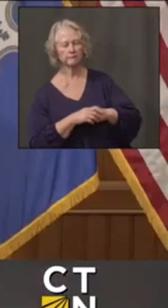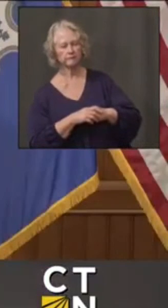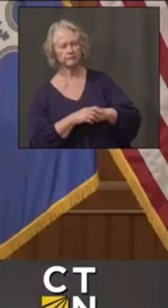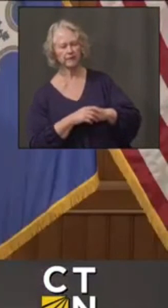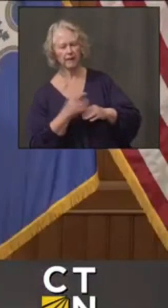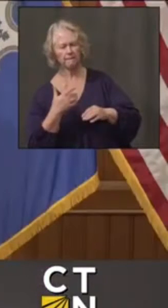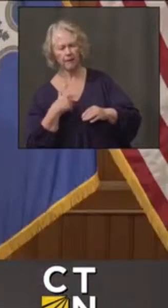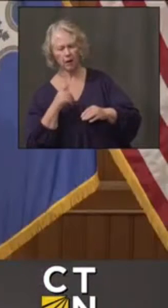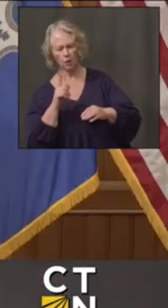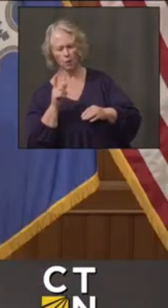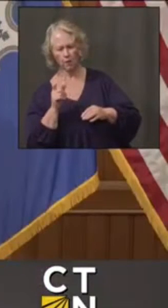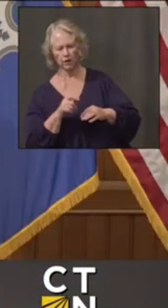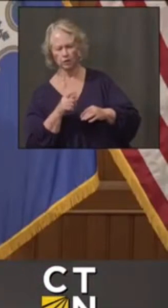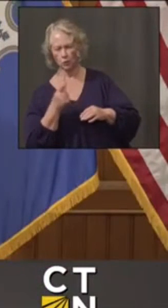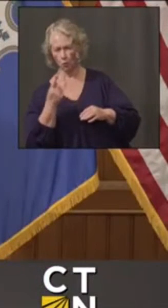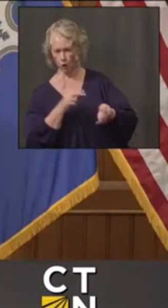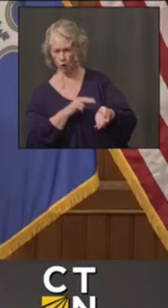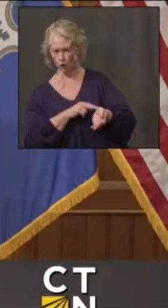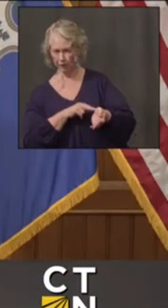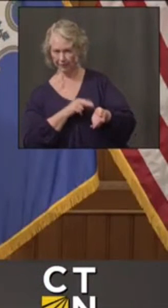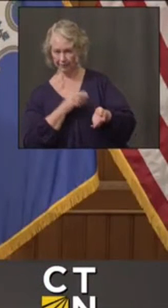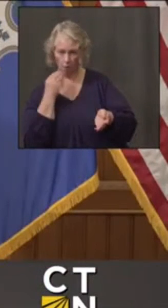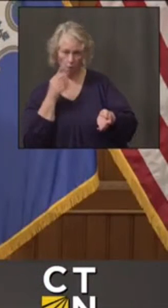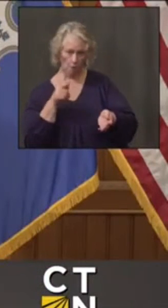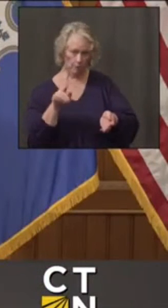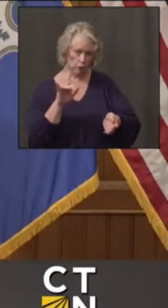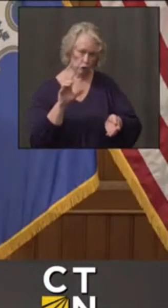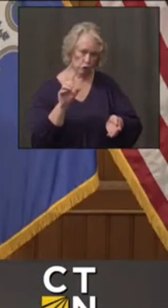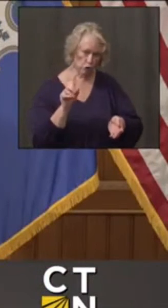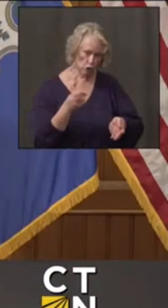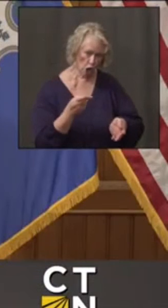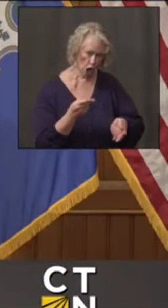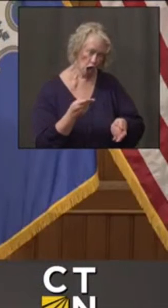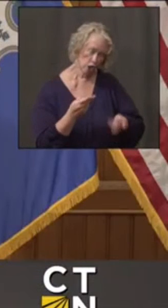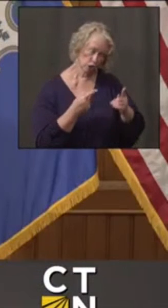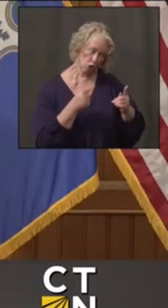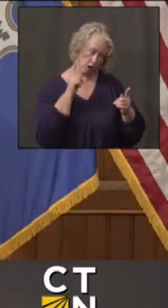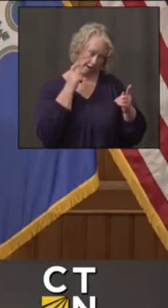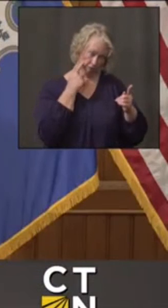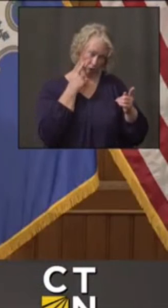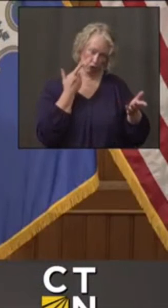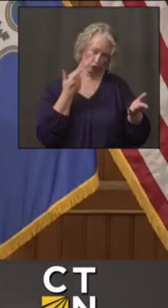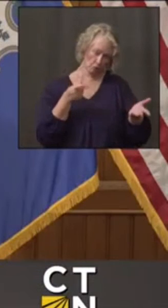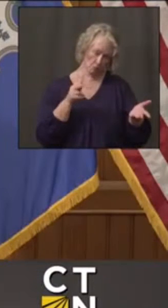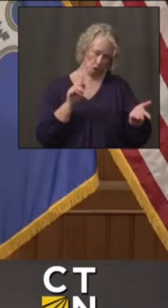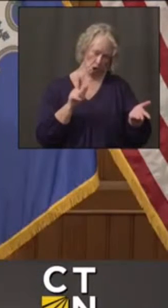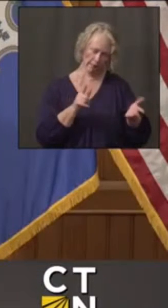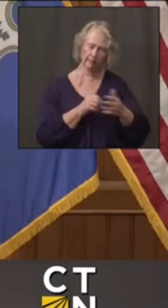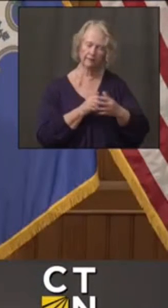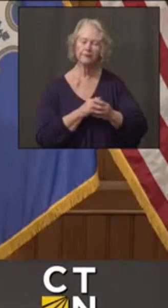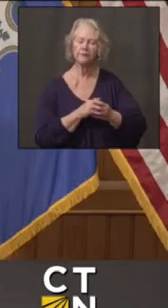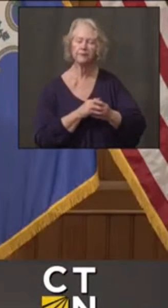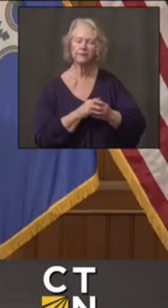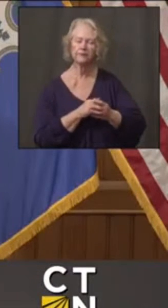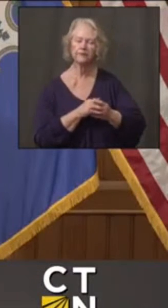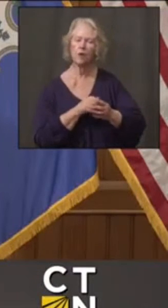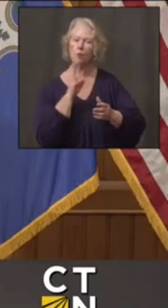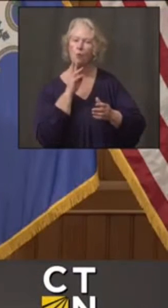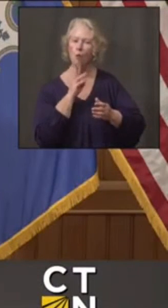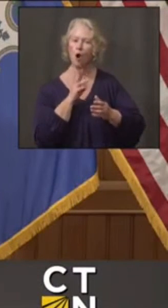about a nurse. Maybe this might be something for Josh, or perhaps the governor knows, or Paul. The